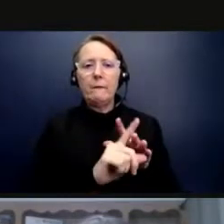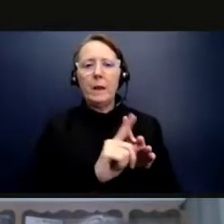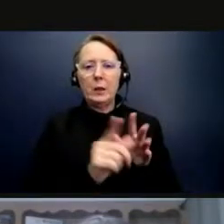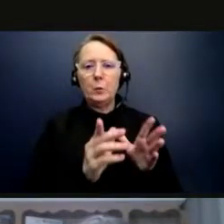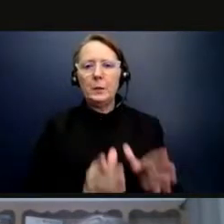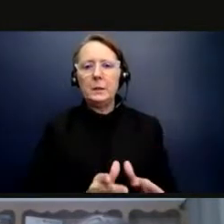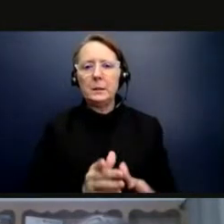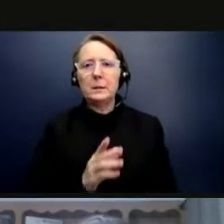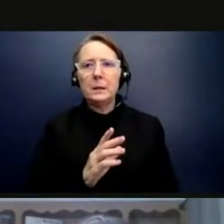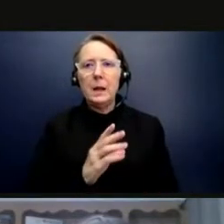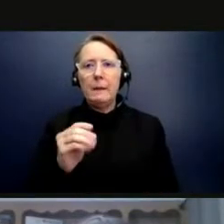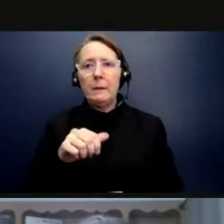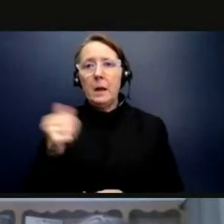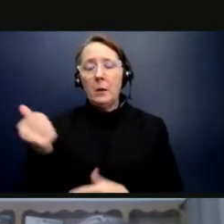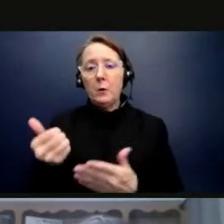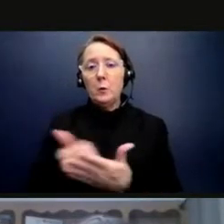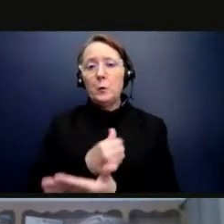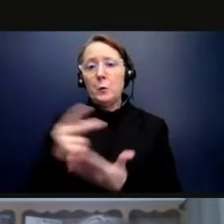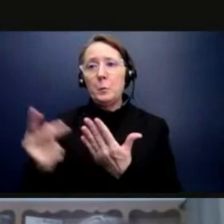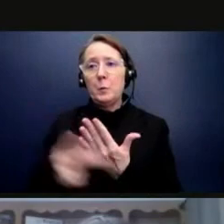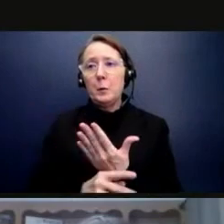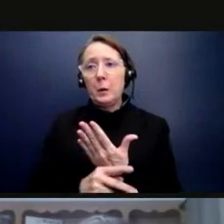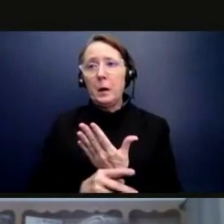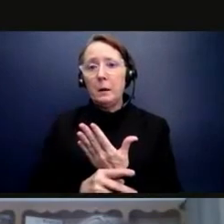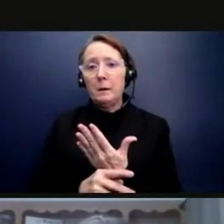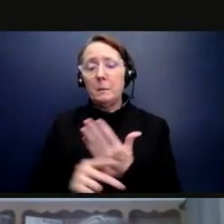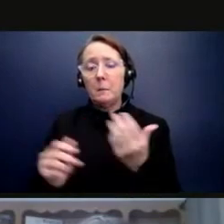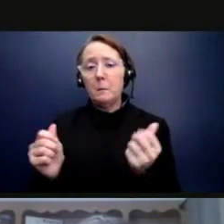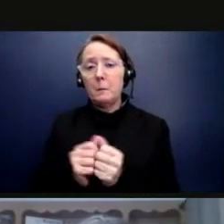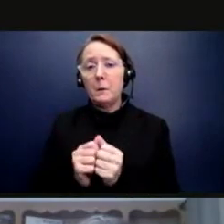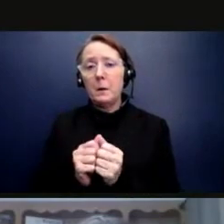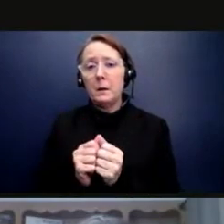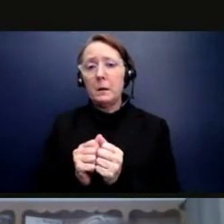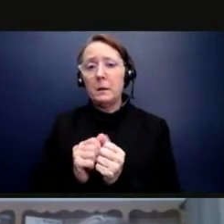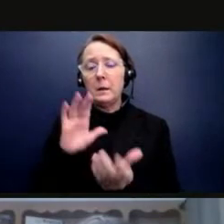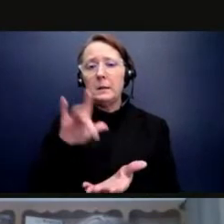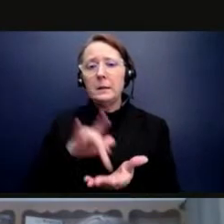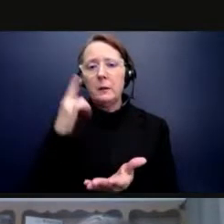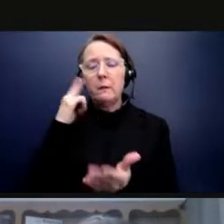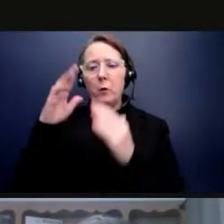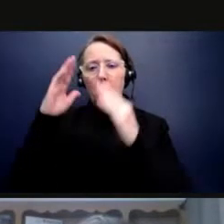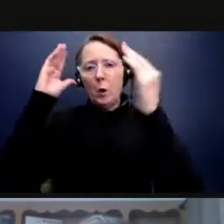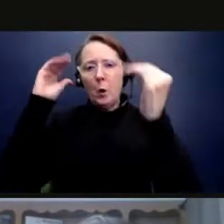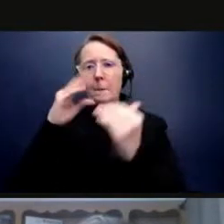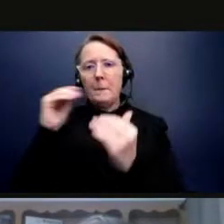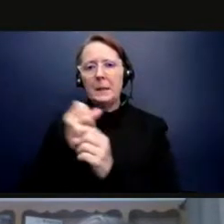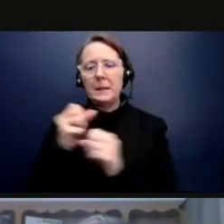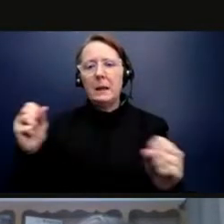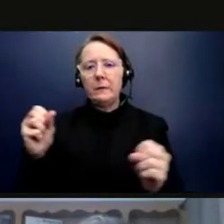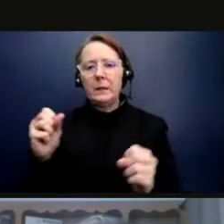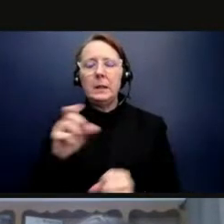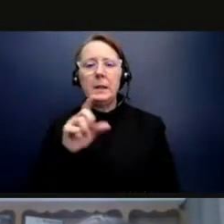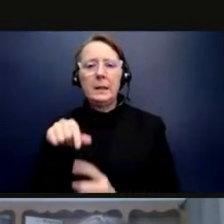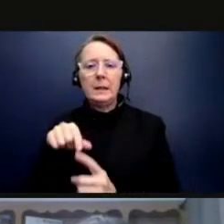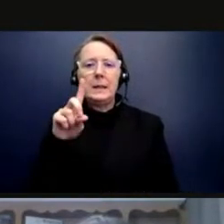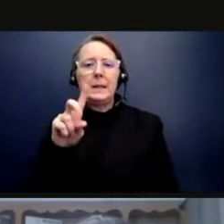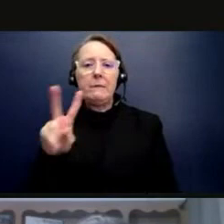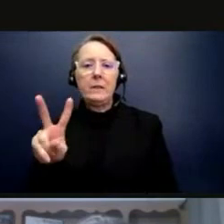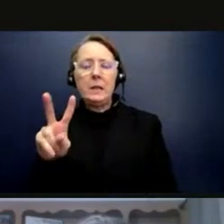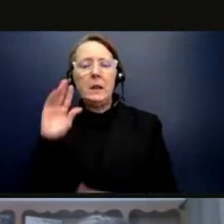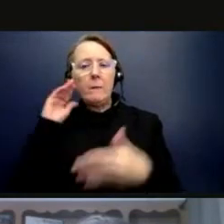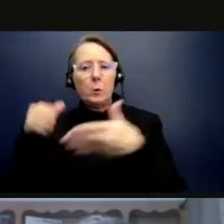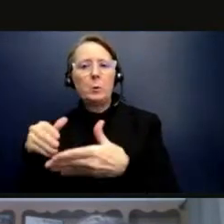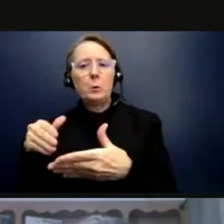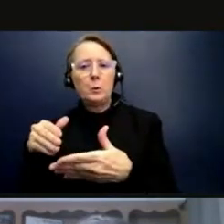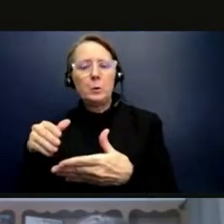the other new program with Center for Hope and Safety is a domestic violence focus.